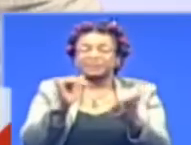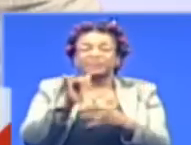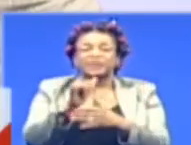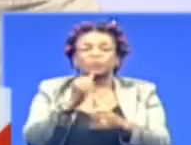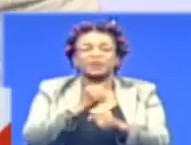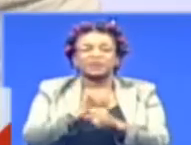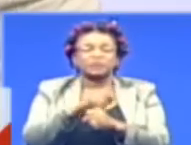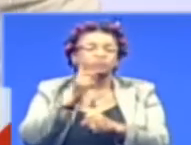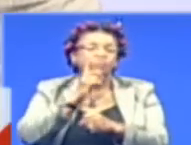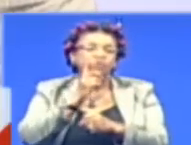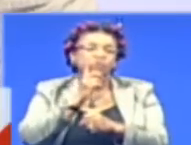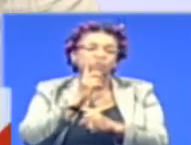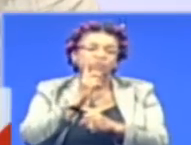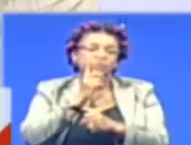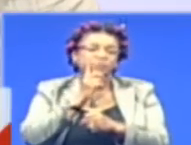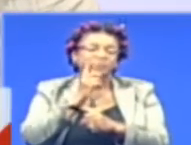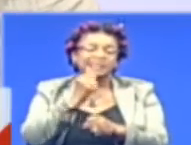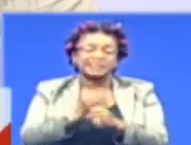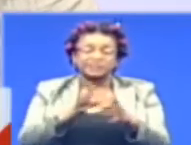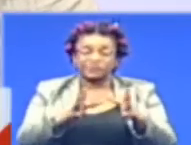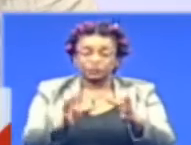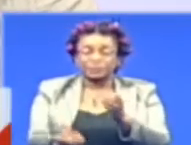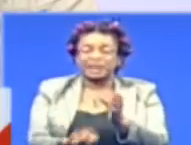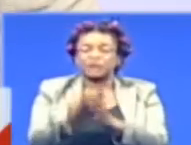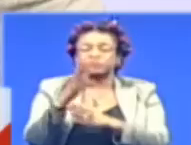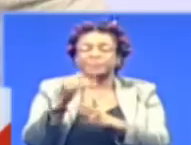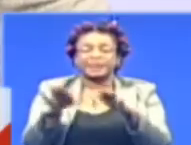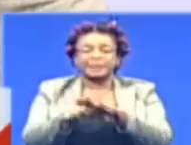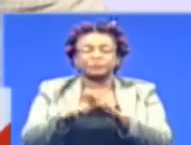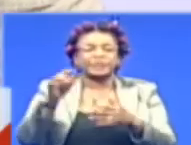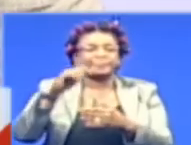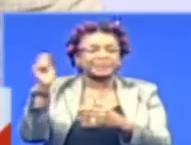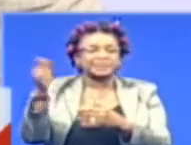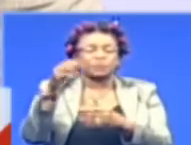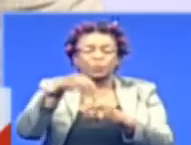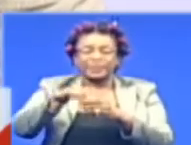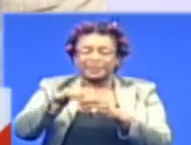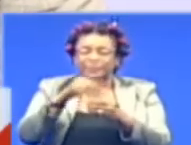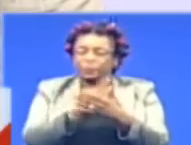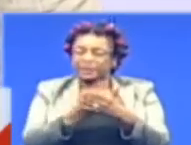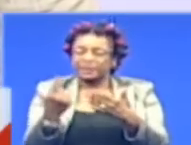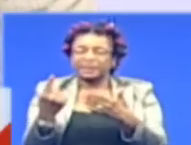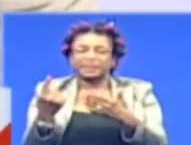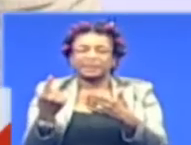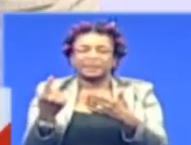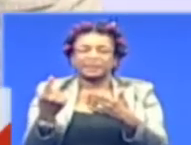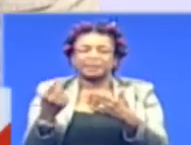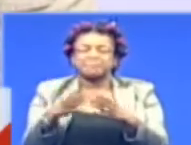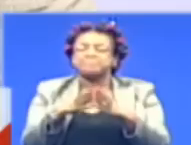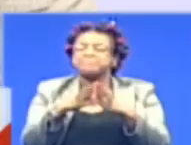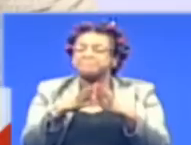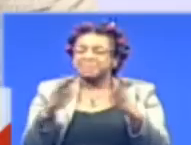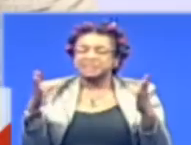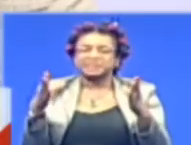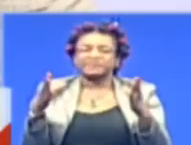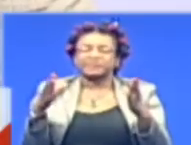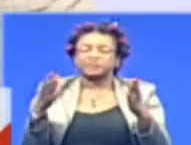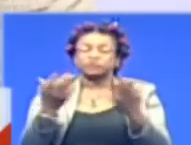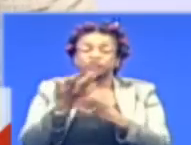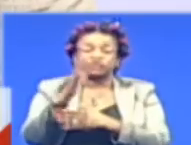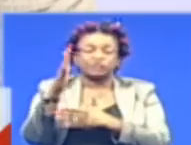tomorrow, the task force will be launched by the Deputy President. Within the course of the week, a massive tree planting exercise will